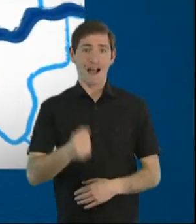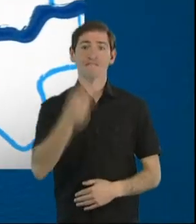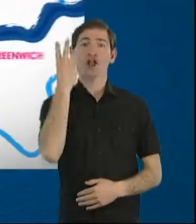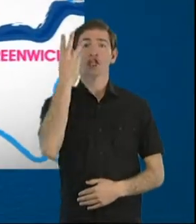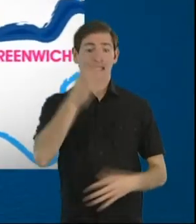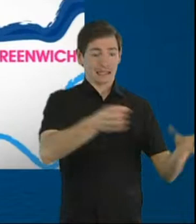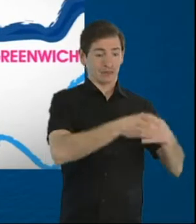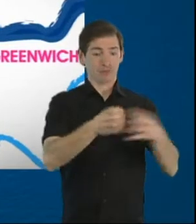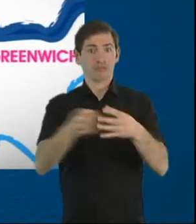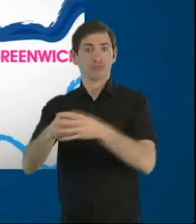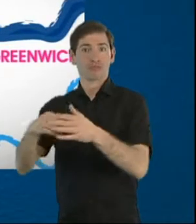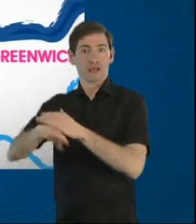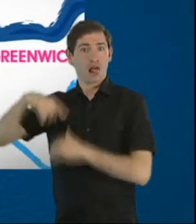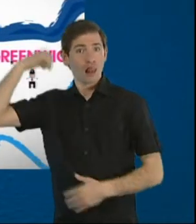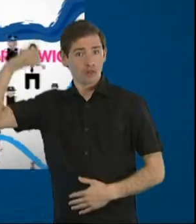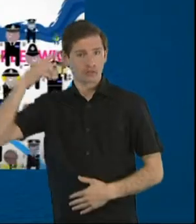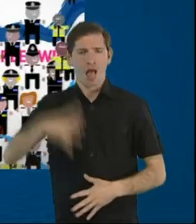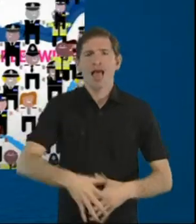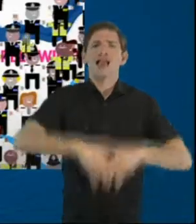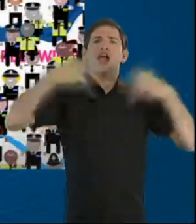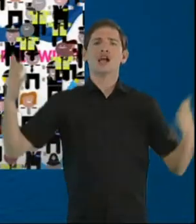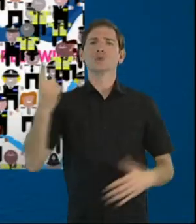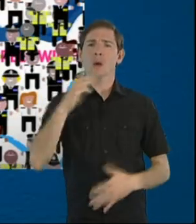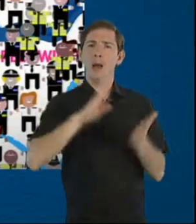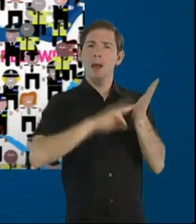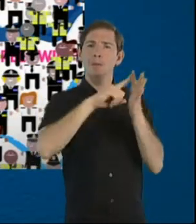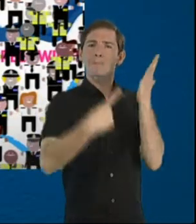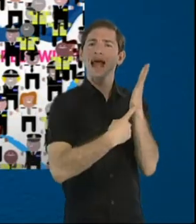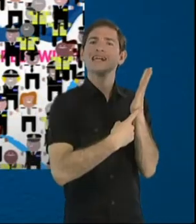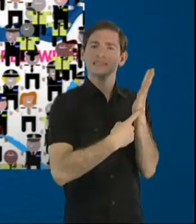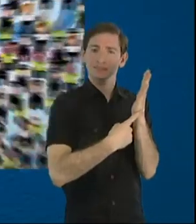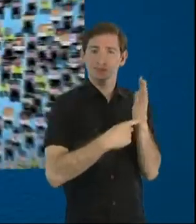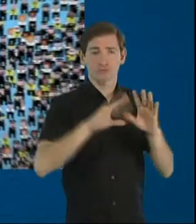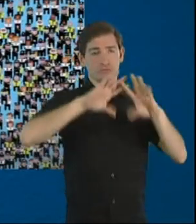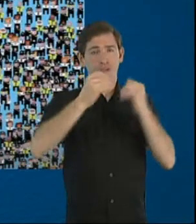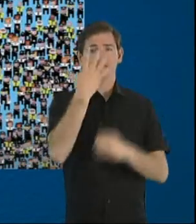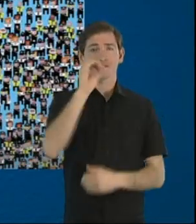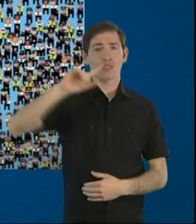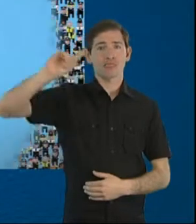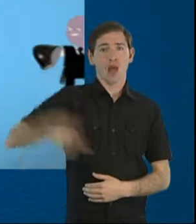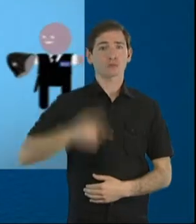London. The largest is the Met, which employs about 50,000 people across London.